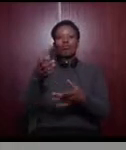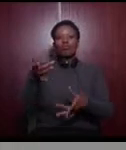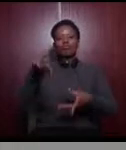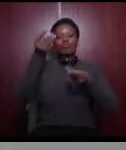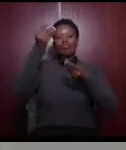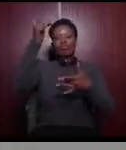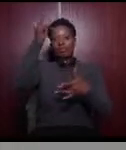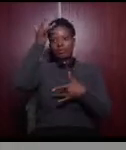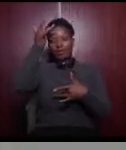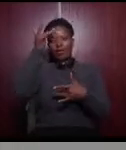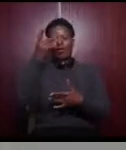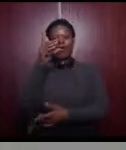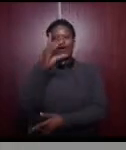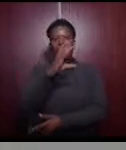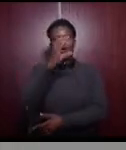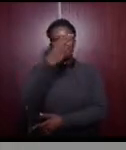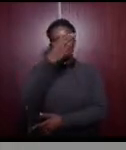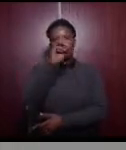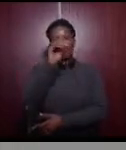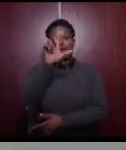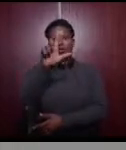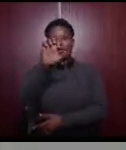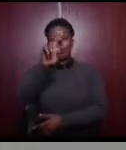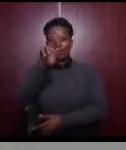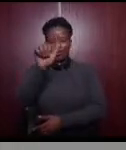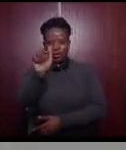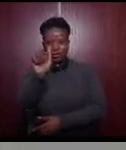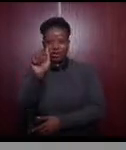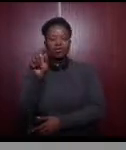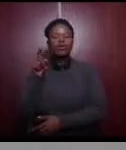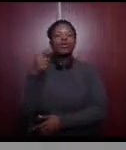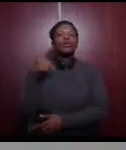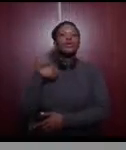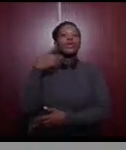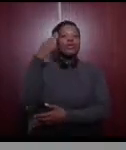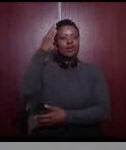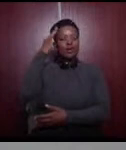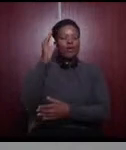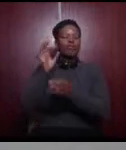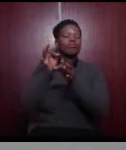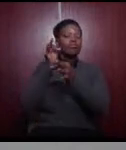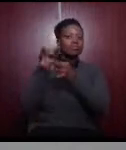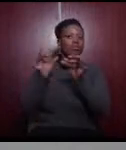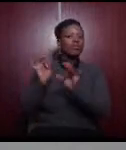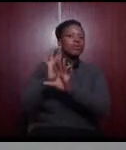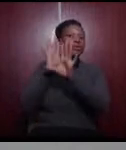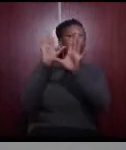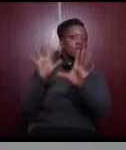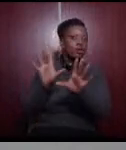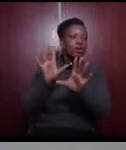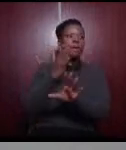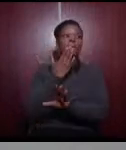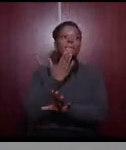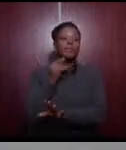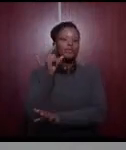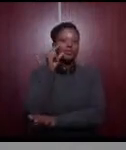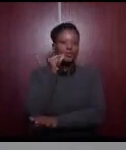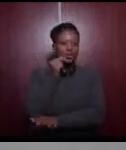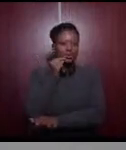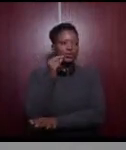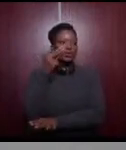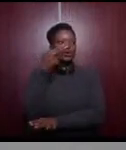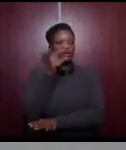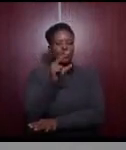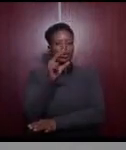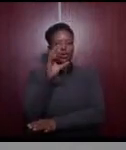the other thing that I also want to maybe to get clarity further that day Nchobeni